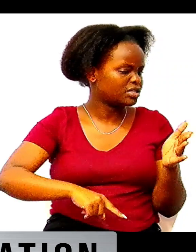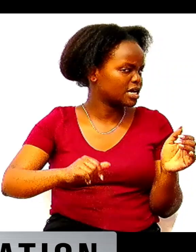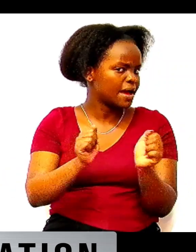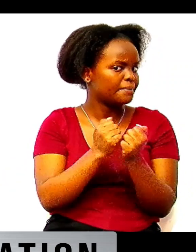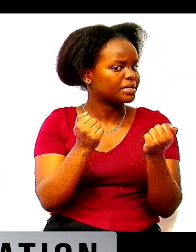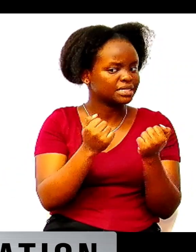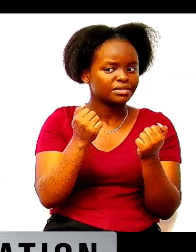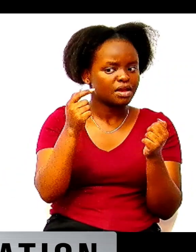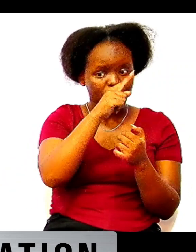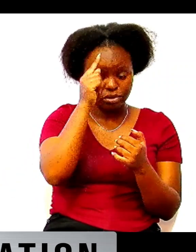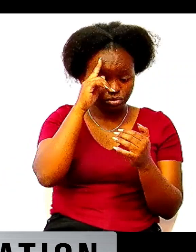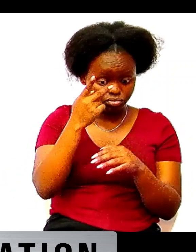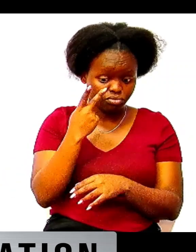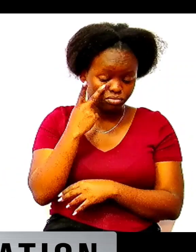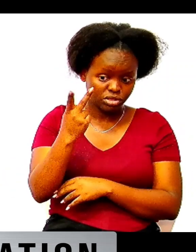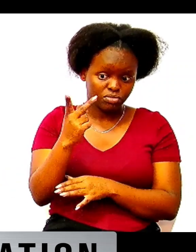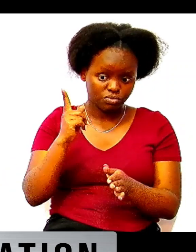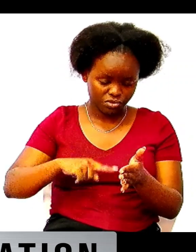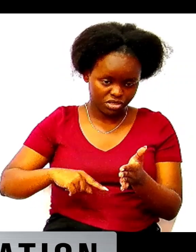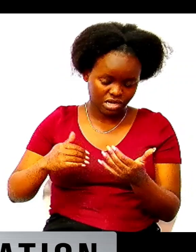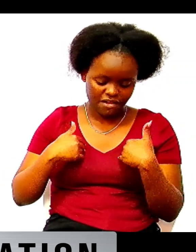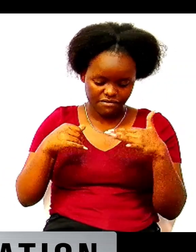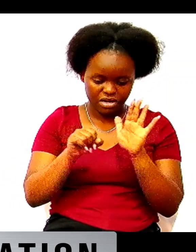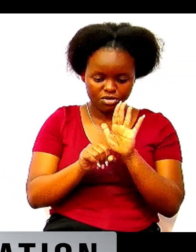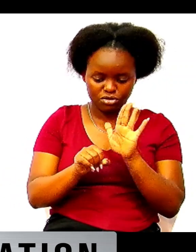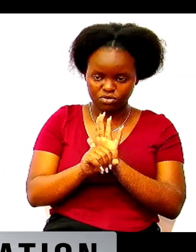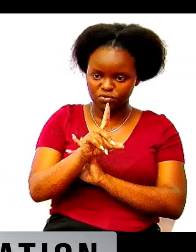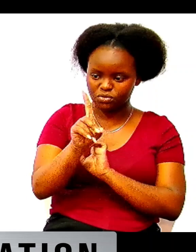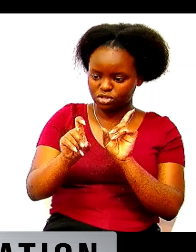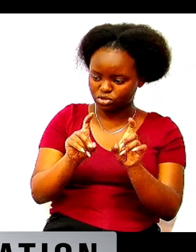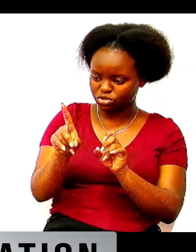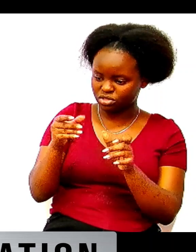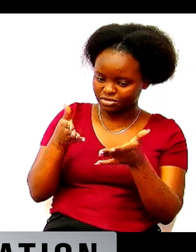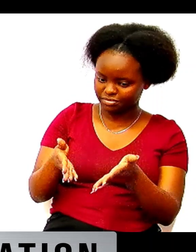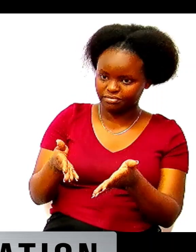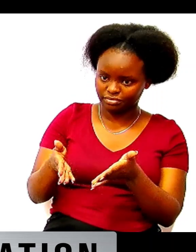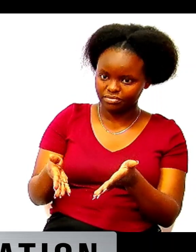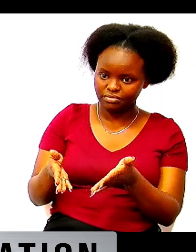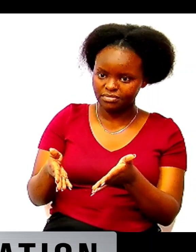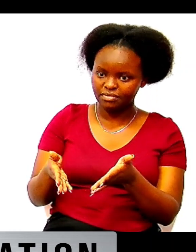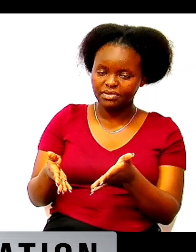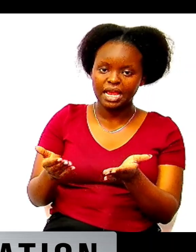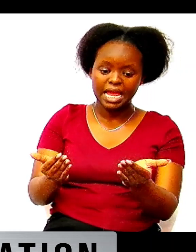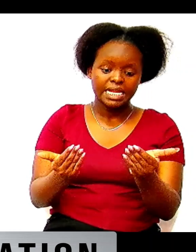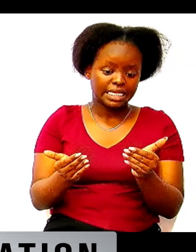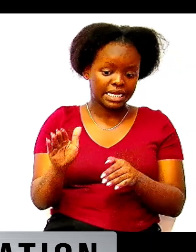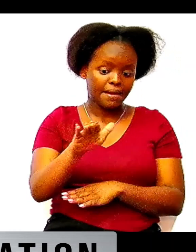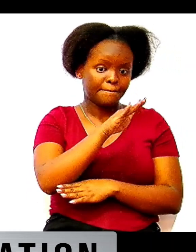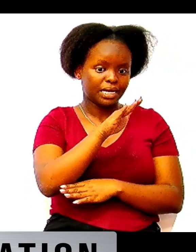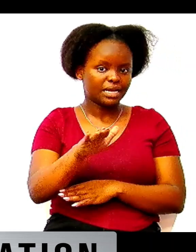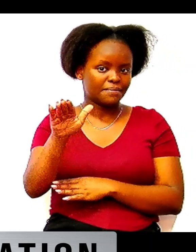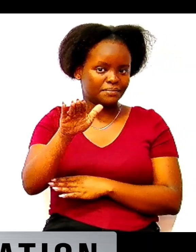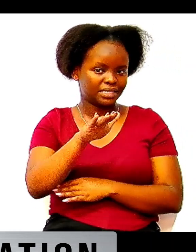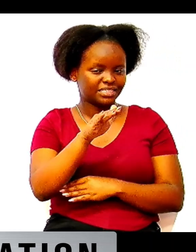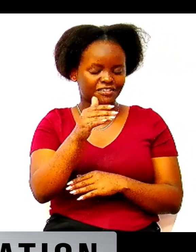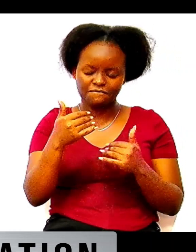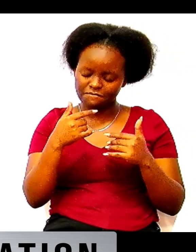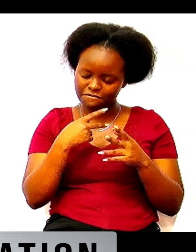see, we have a lot of questions with this. And that is where we need a parliament that is assertive,